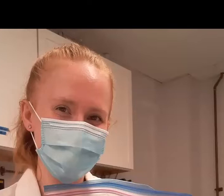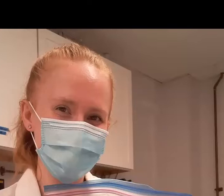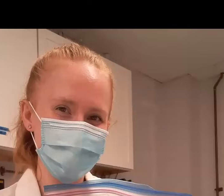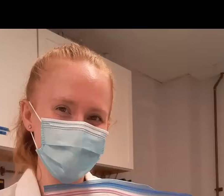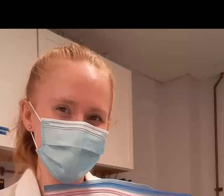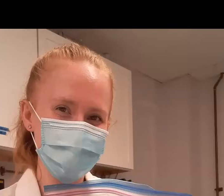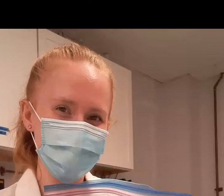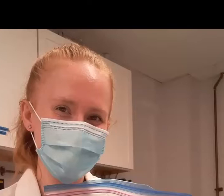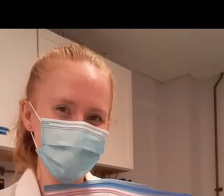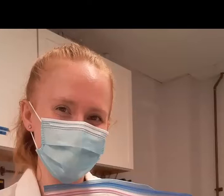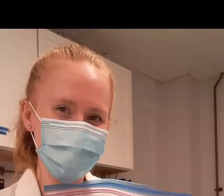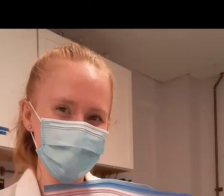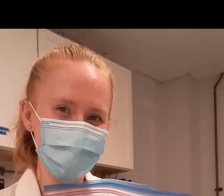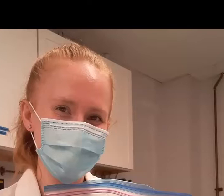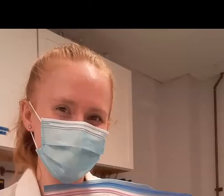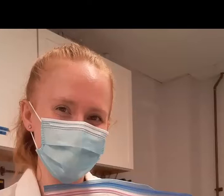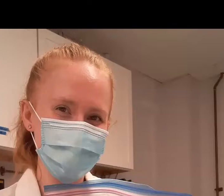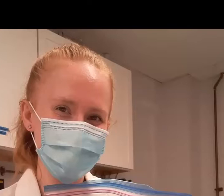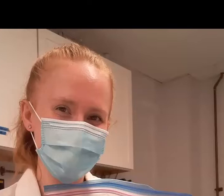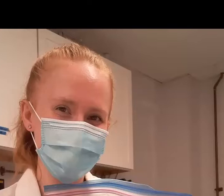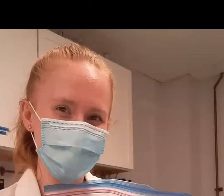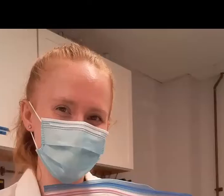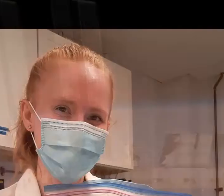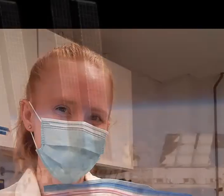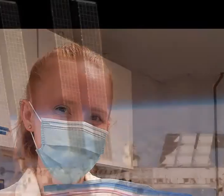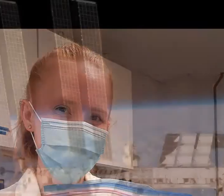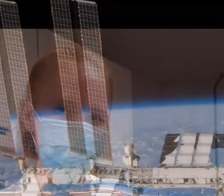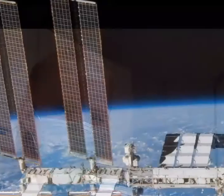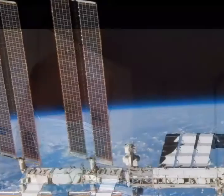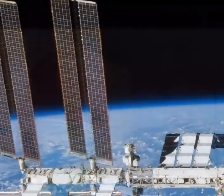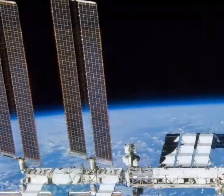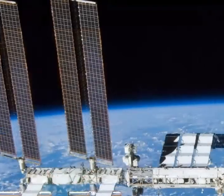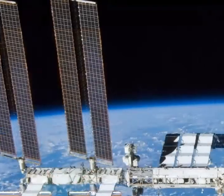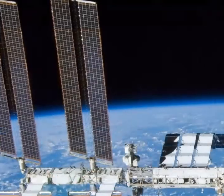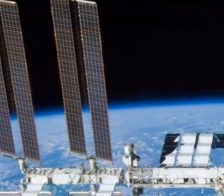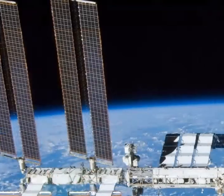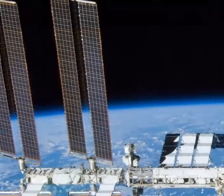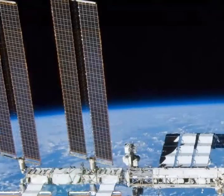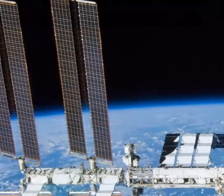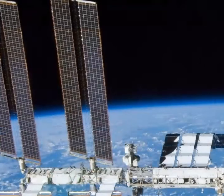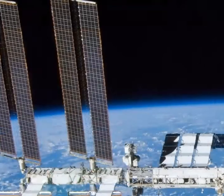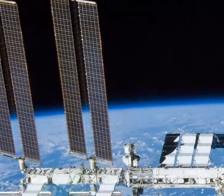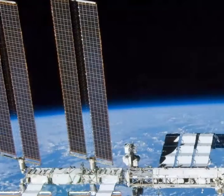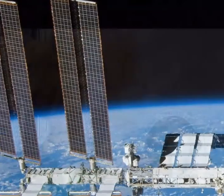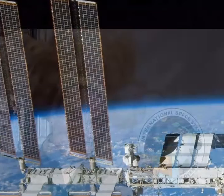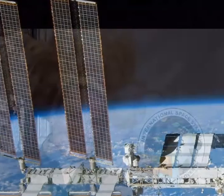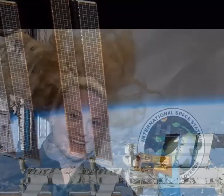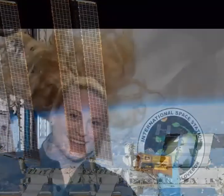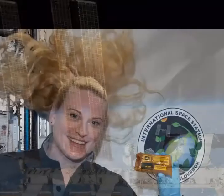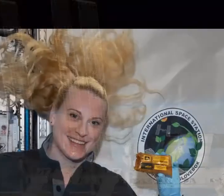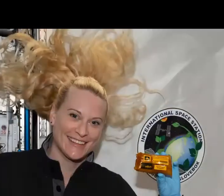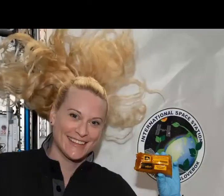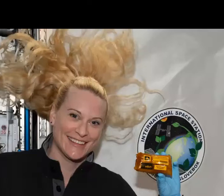our data back and have our Earth control to compare it to. And so we sent the soil to the International Space